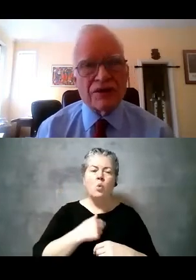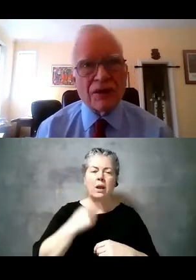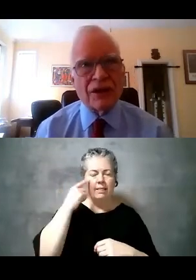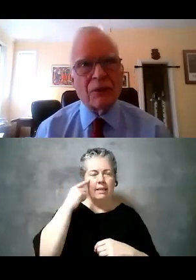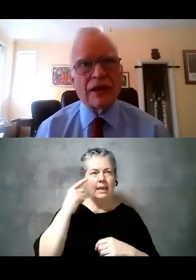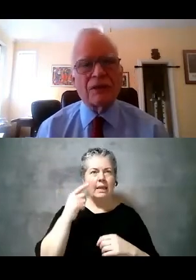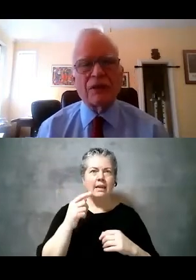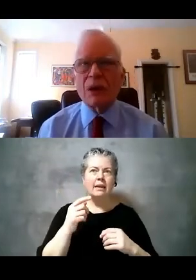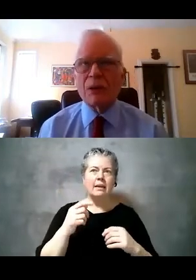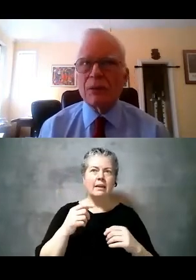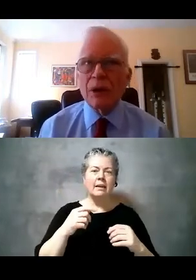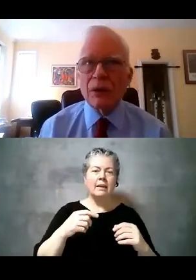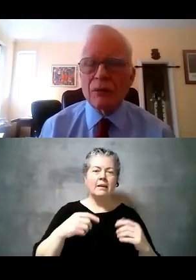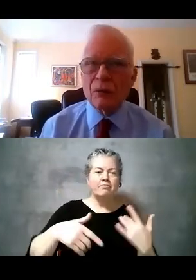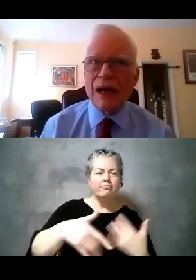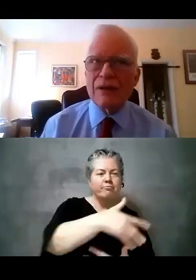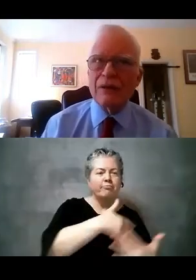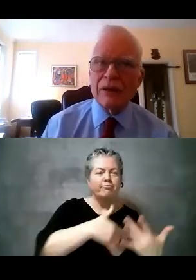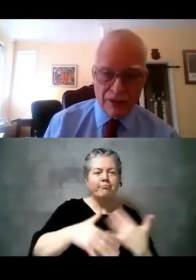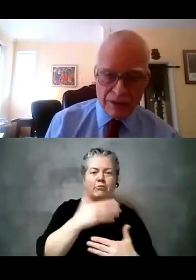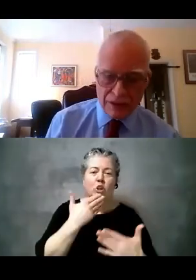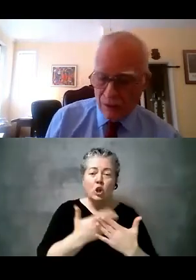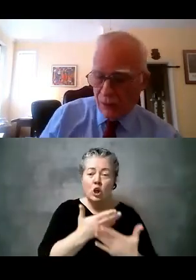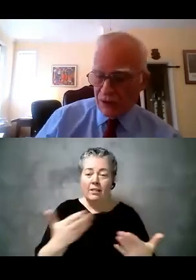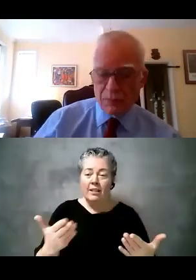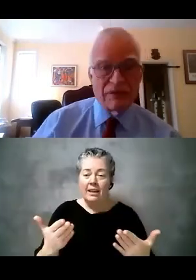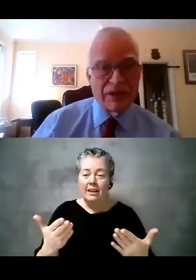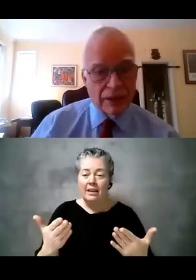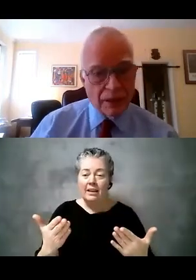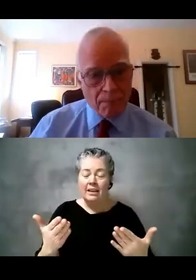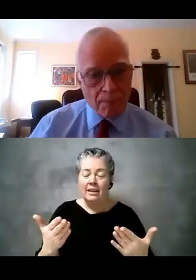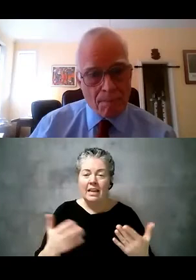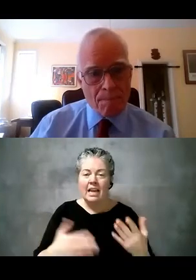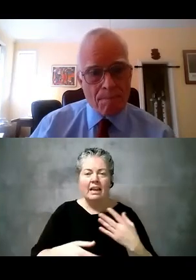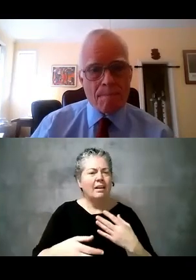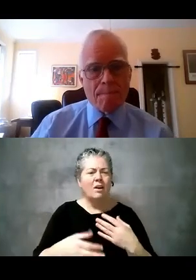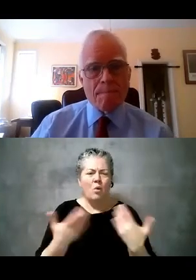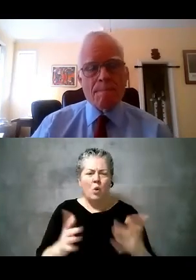thing. These are things we actually want to promote rather than things that we want to prevent.